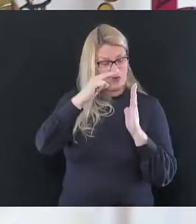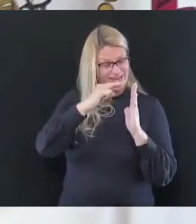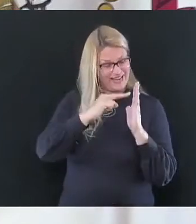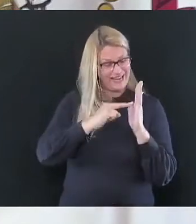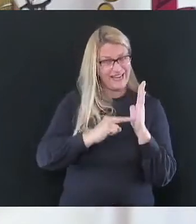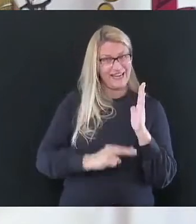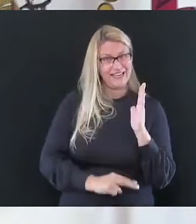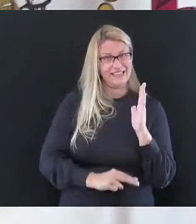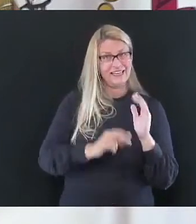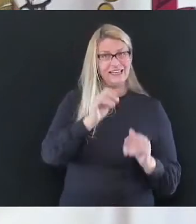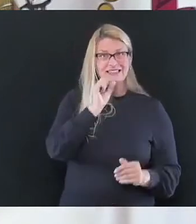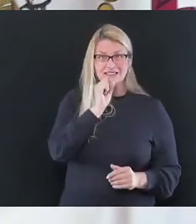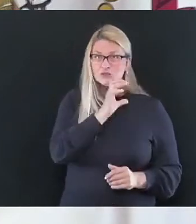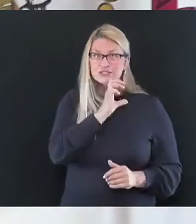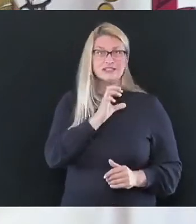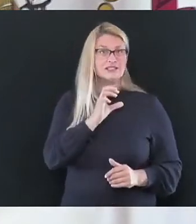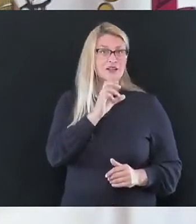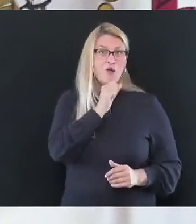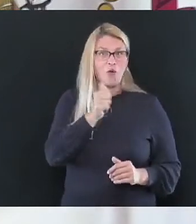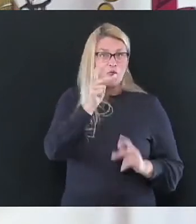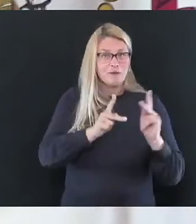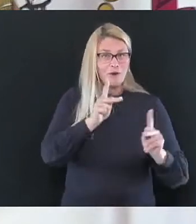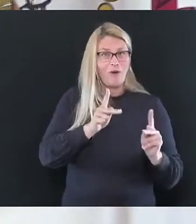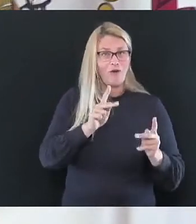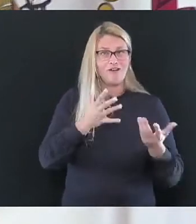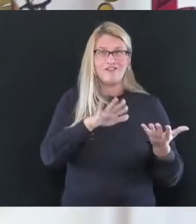numbers of elderly people that we've lost.